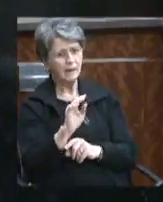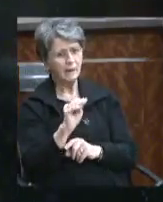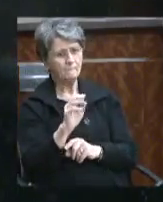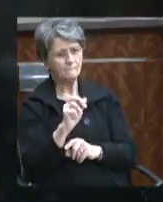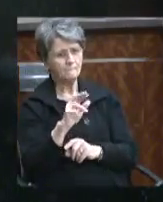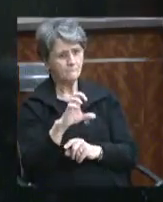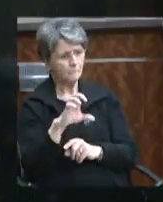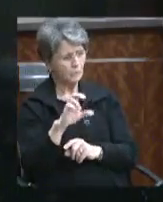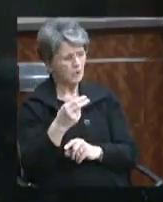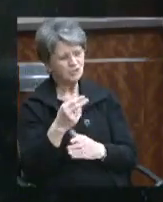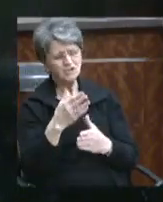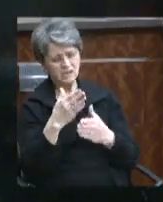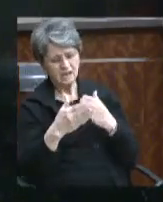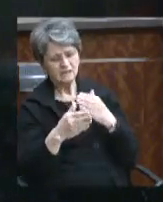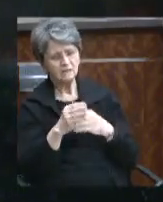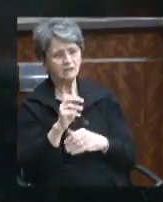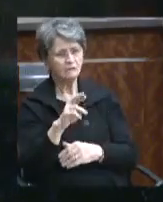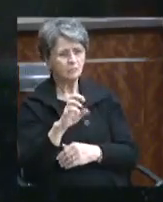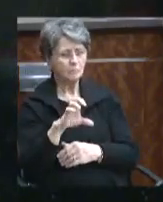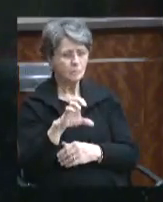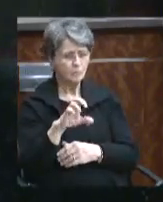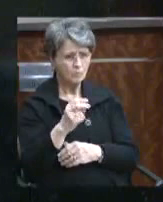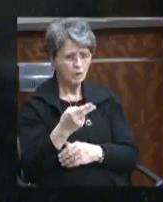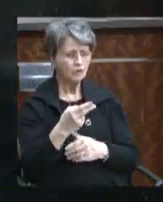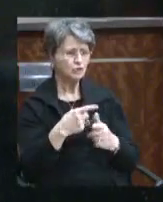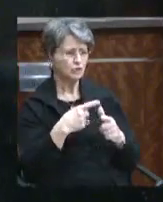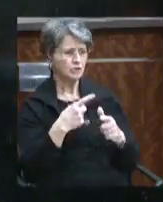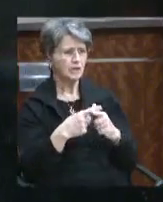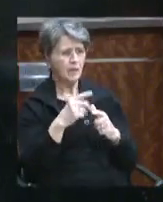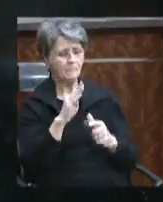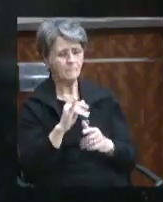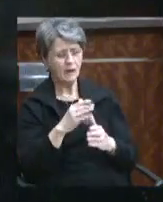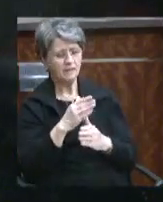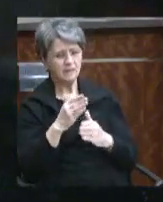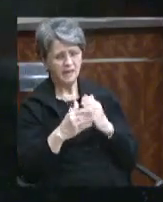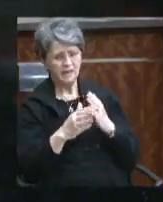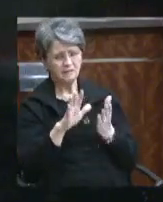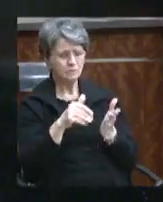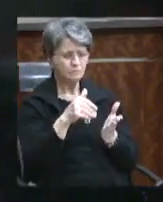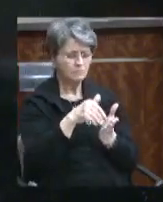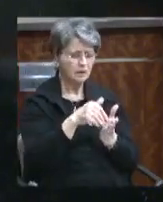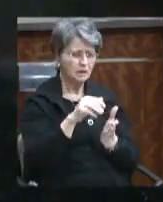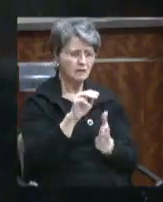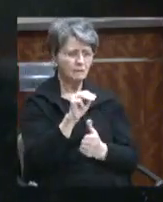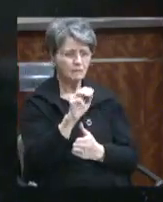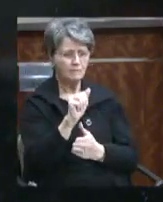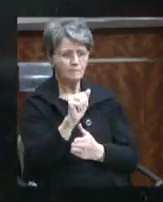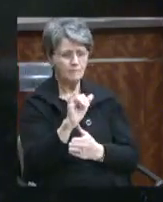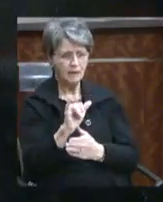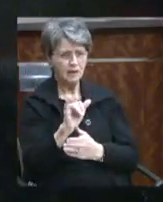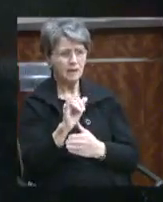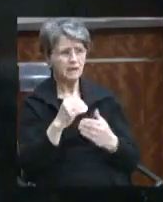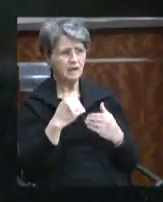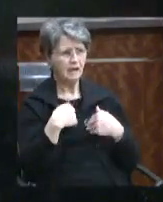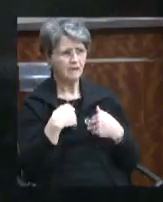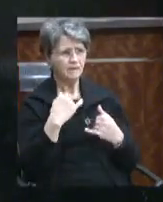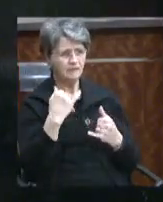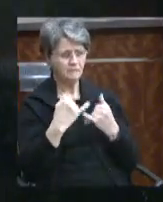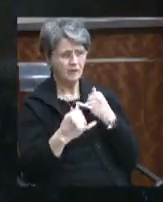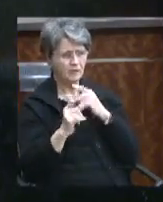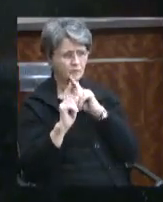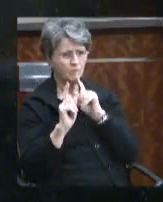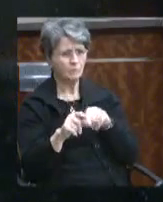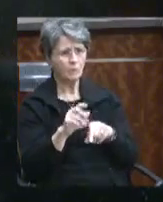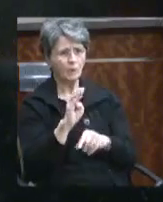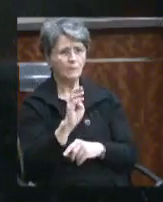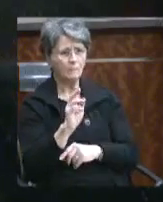March, the end of March, and then by the end of middle of May, having the final report back to the